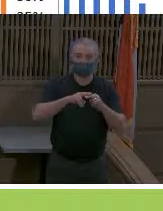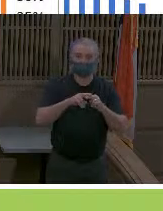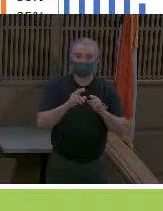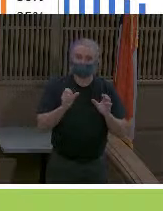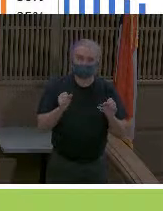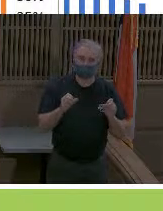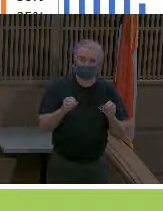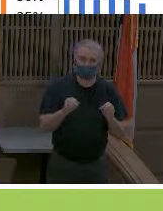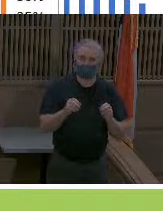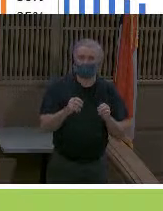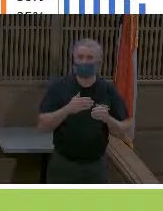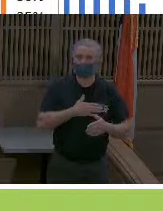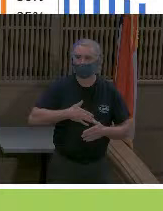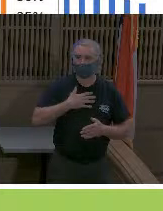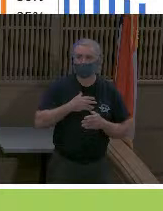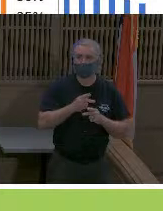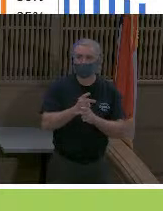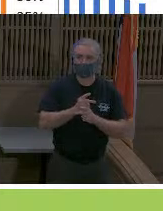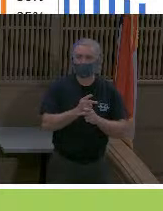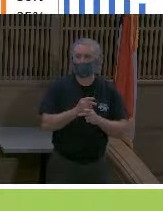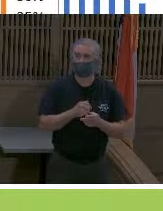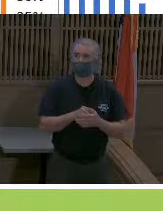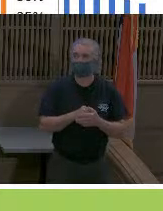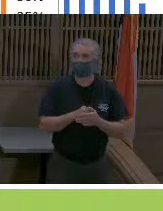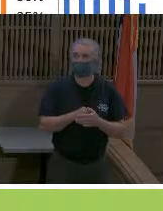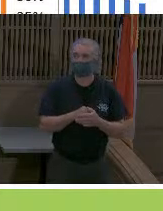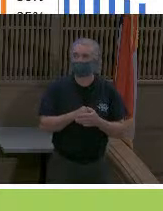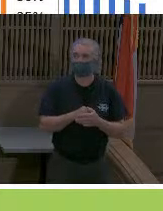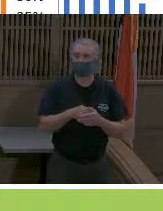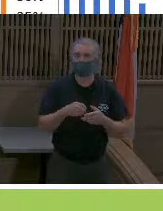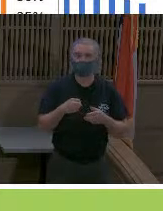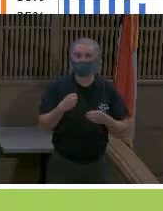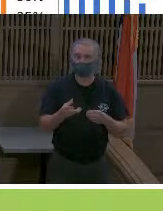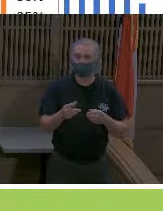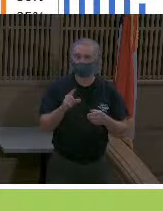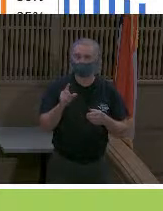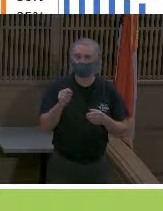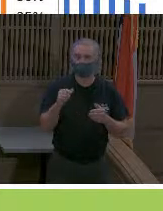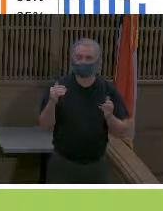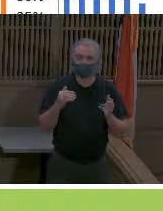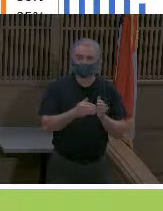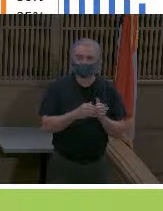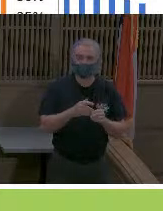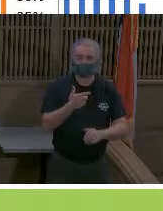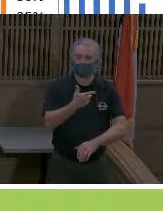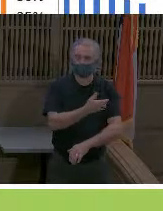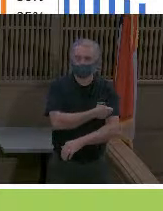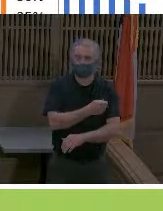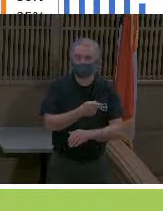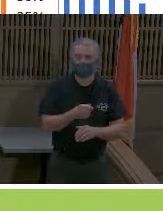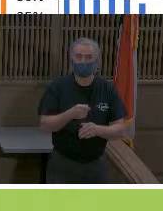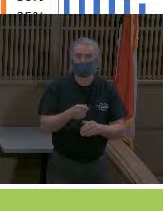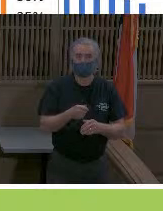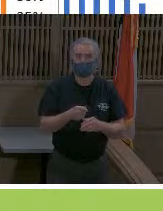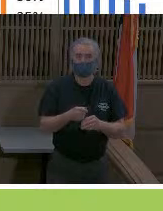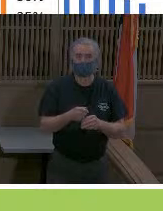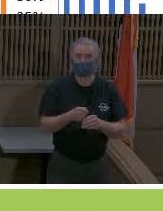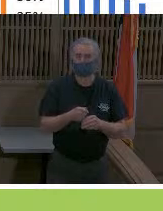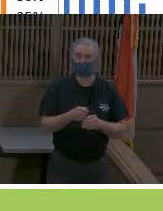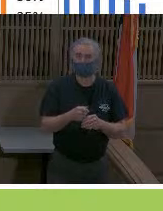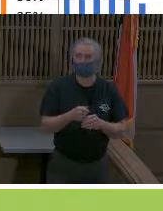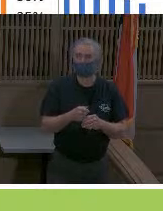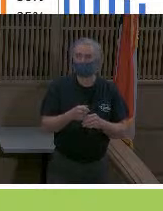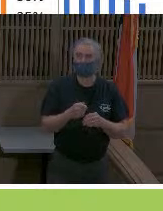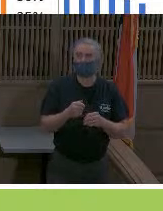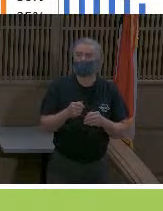As the mayor and the chairman have noted, we've given over 20,000 vaccinations, and it has gone not without a lot of planning,